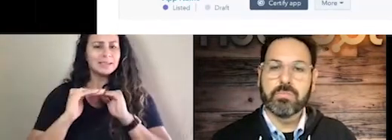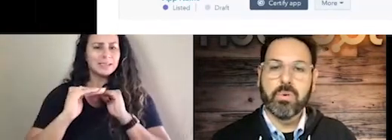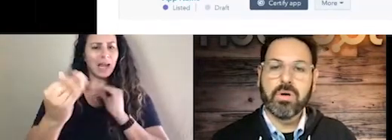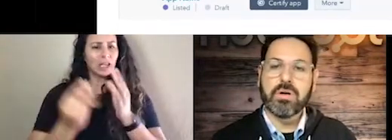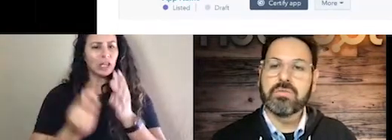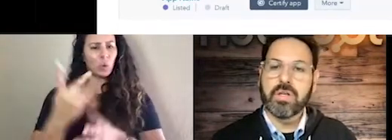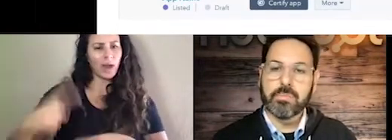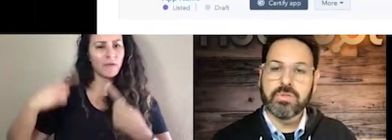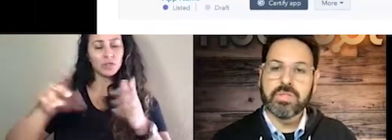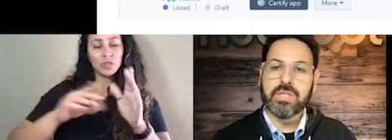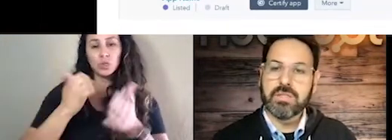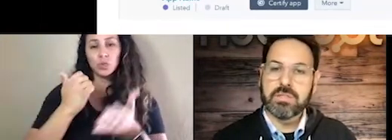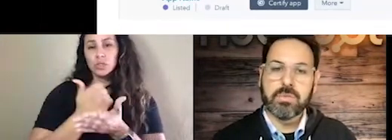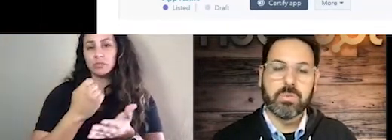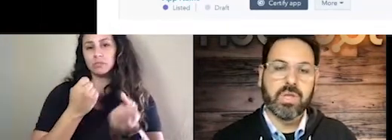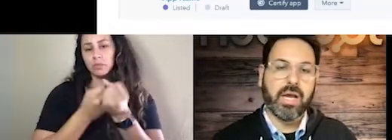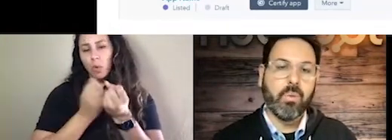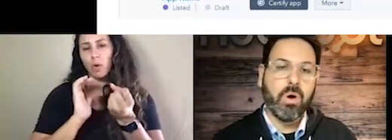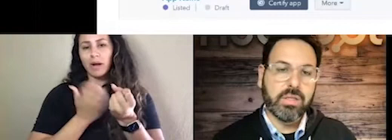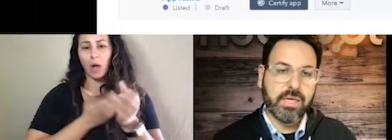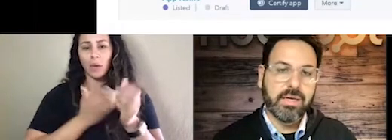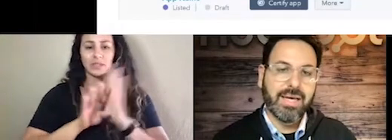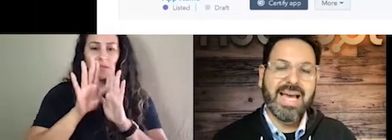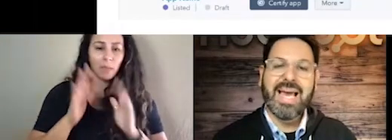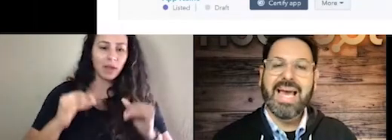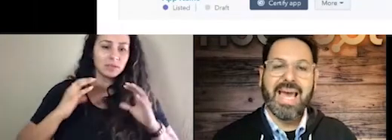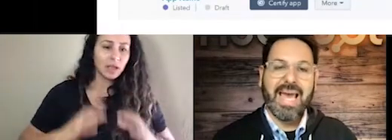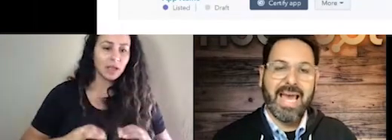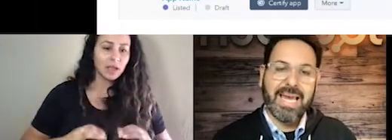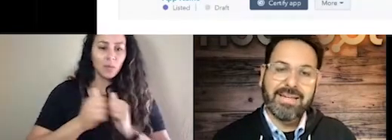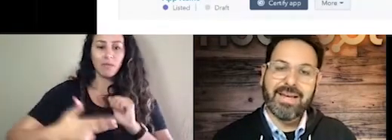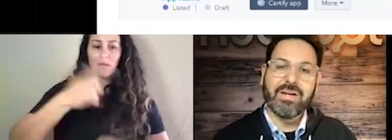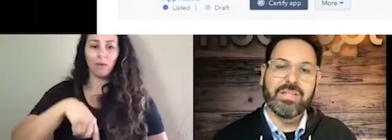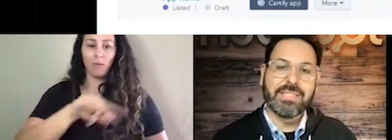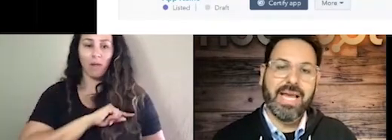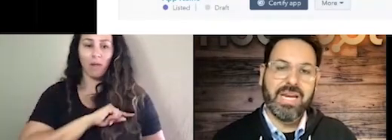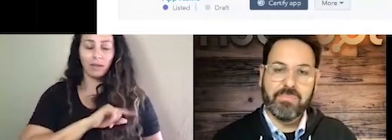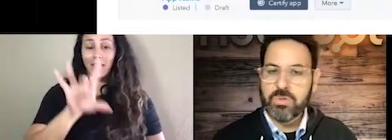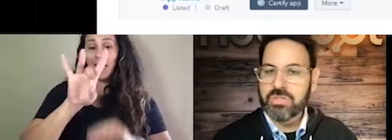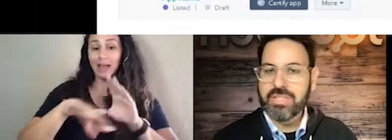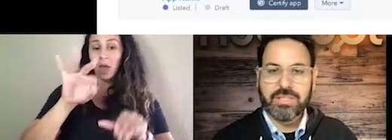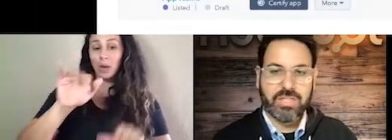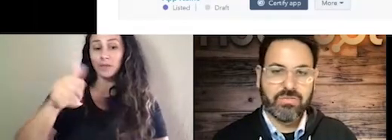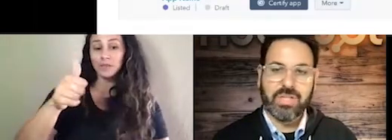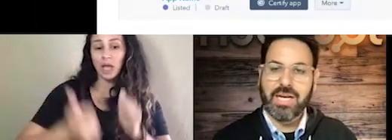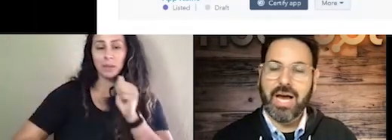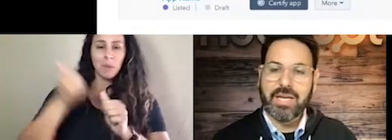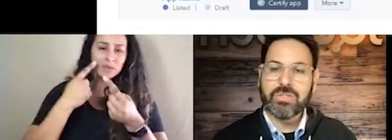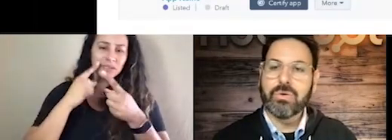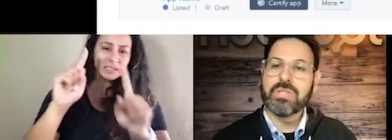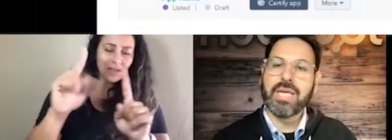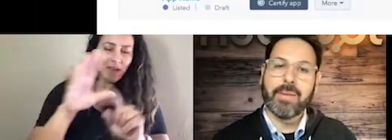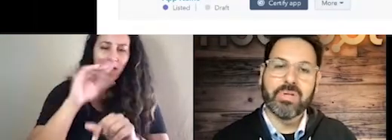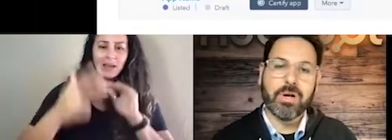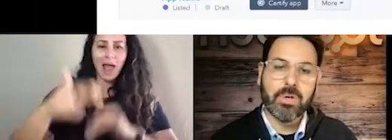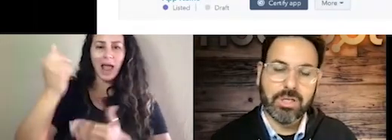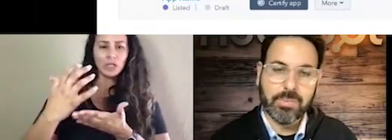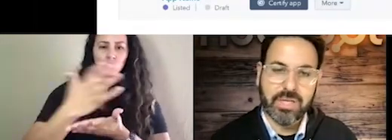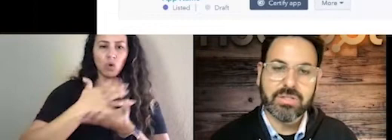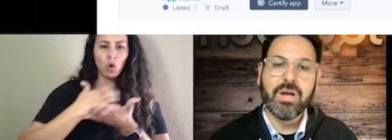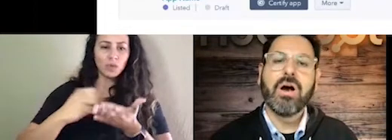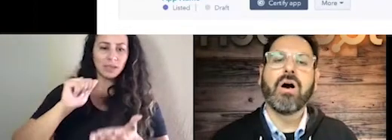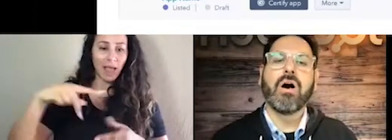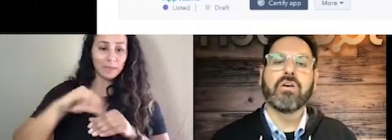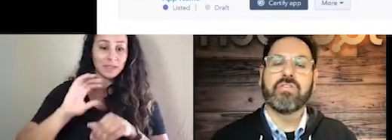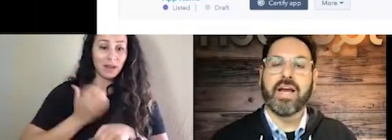to support our developers and customers with high quality. 8 out of the 10 most successful and highest grossing apps in our